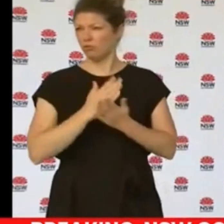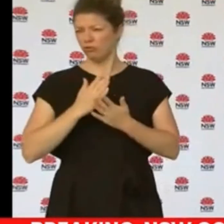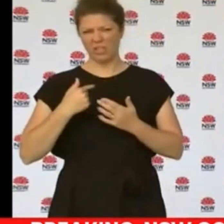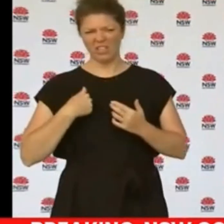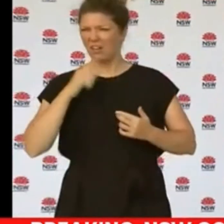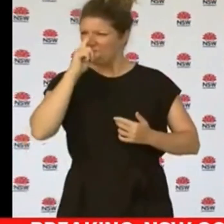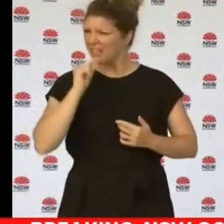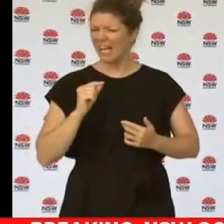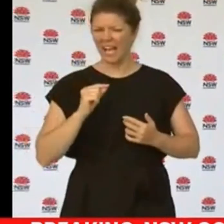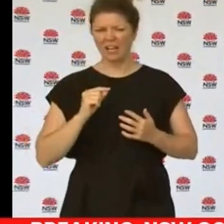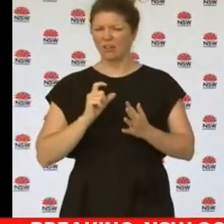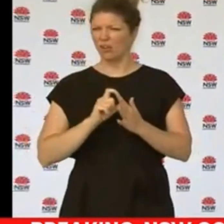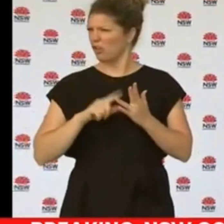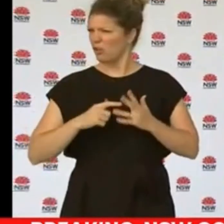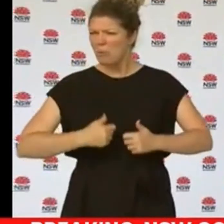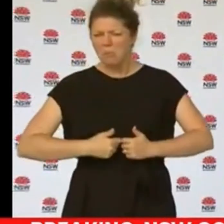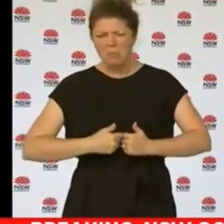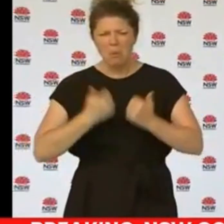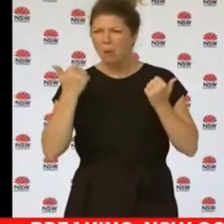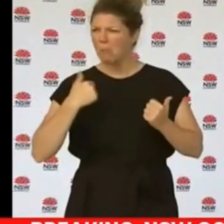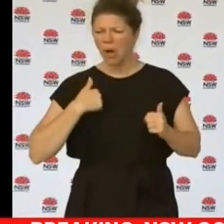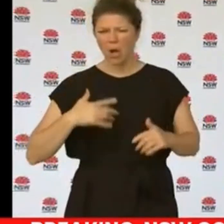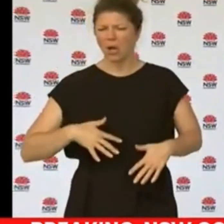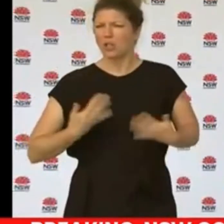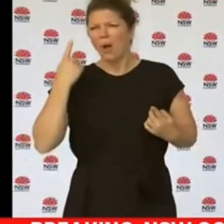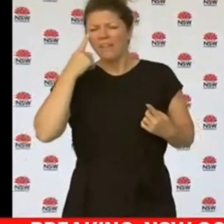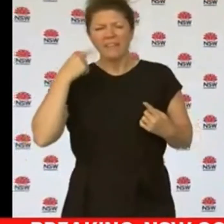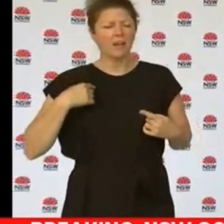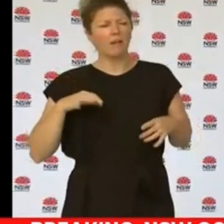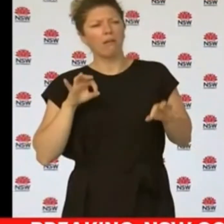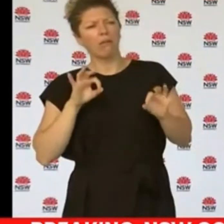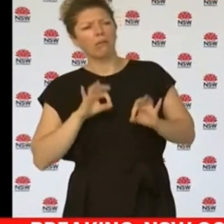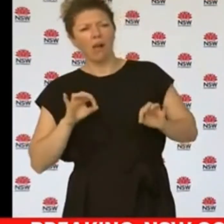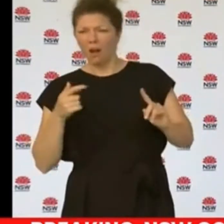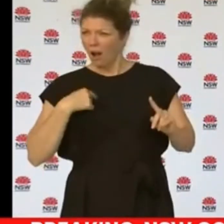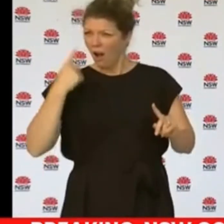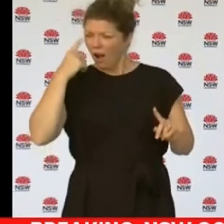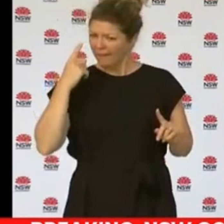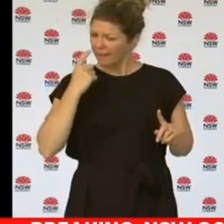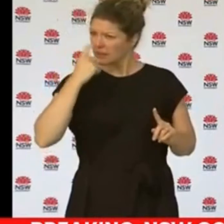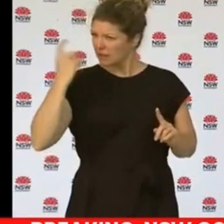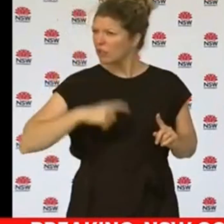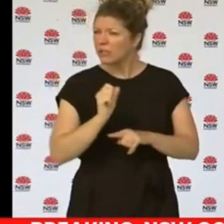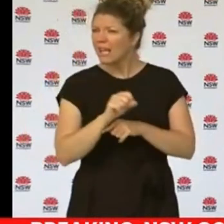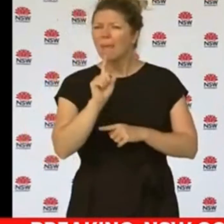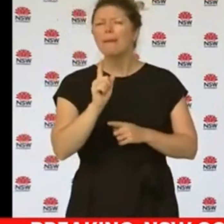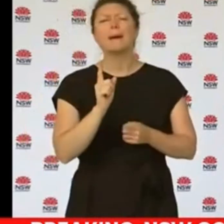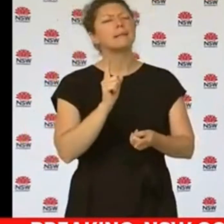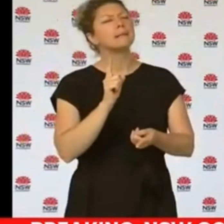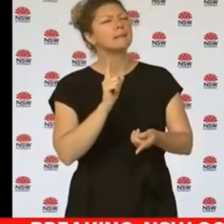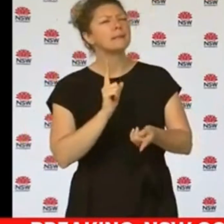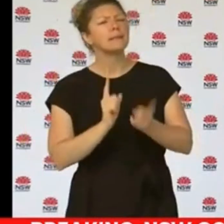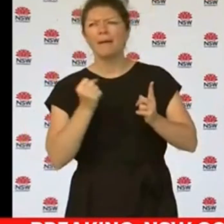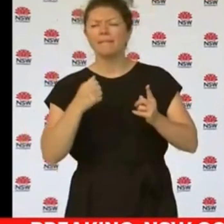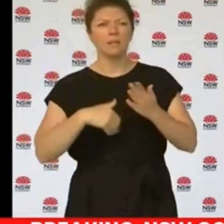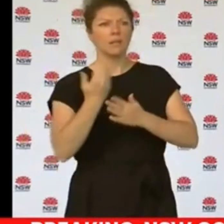never ever be anyone or a government that would be complacent, and that's the opposite of what I'm saying. But